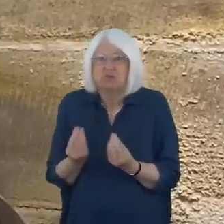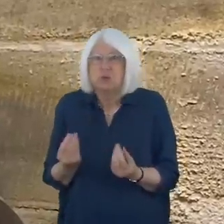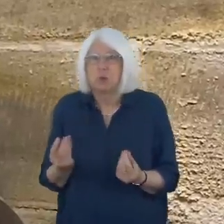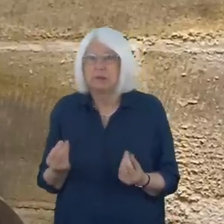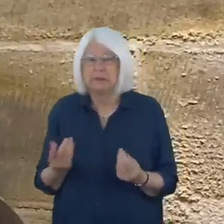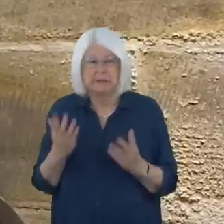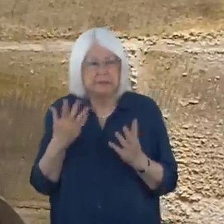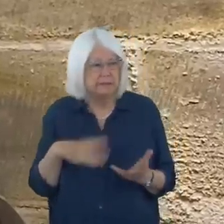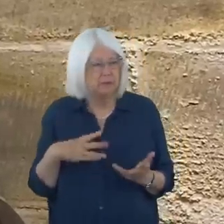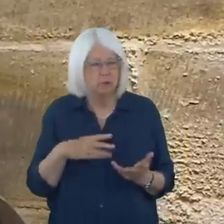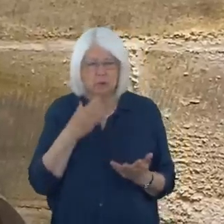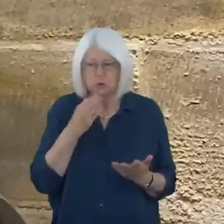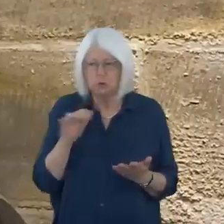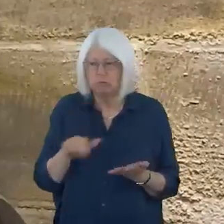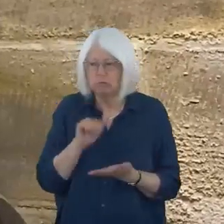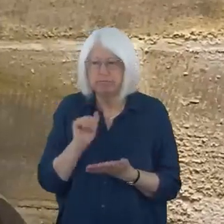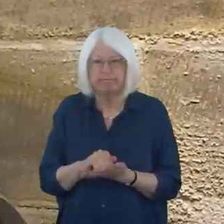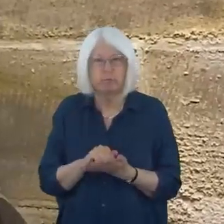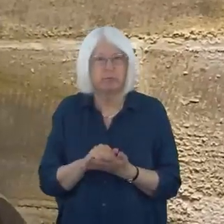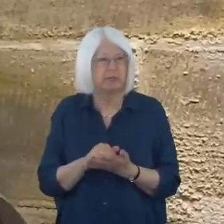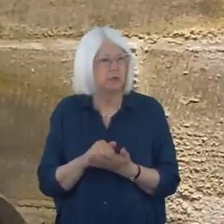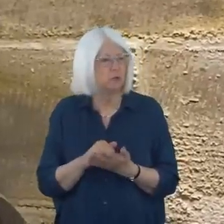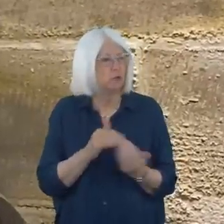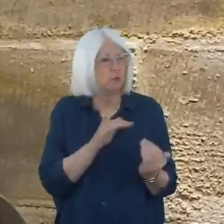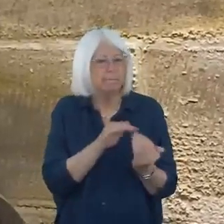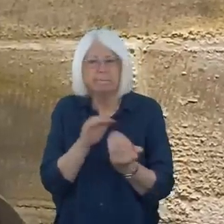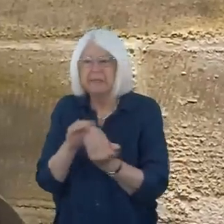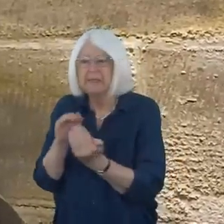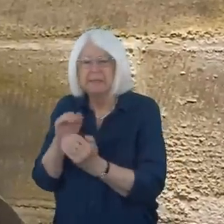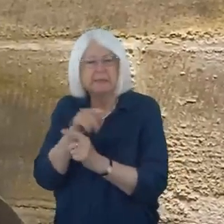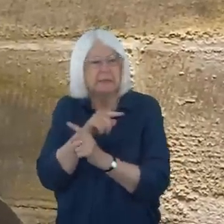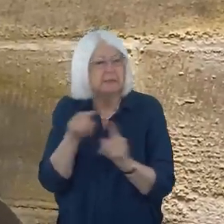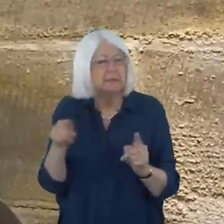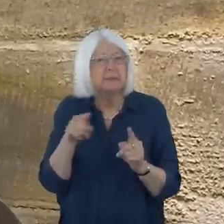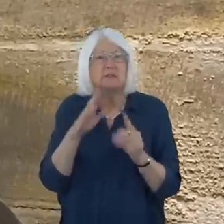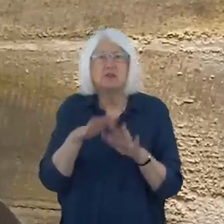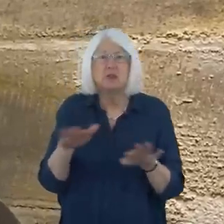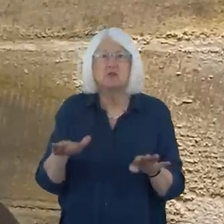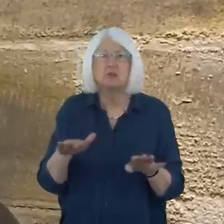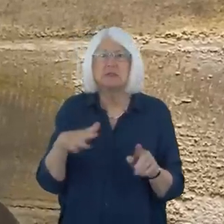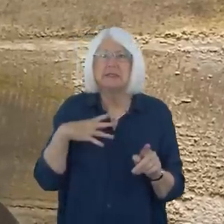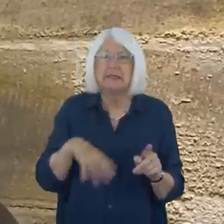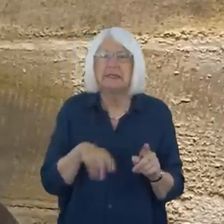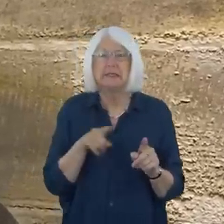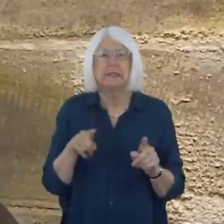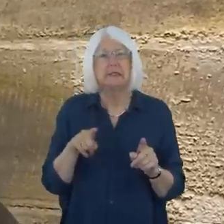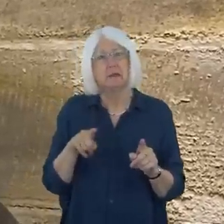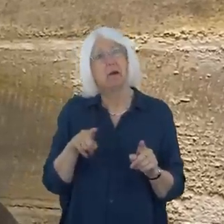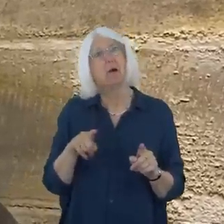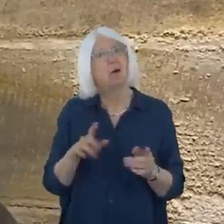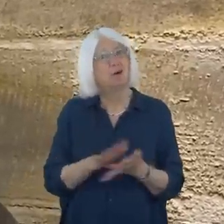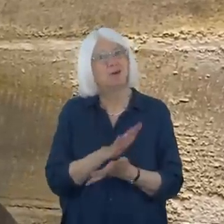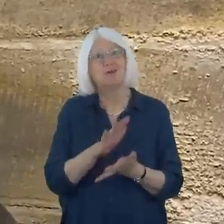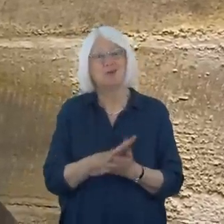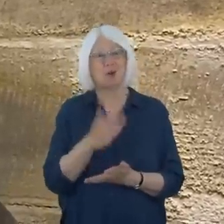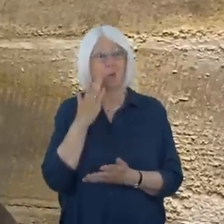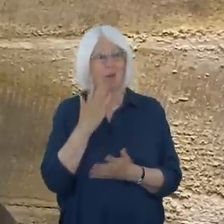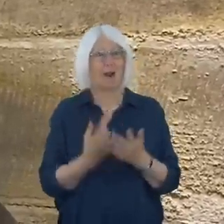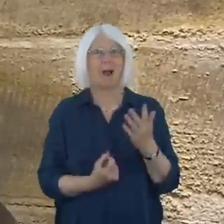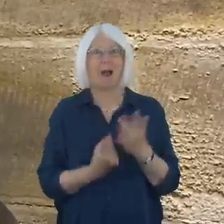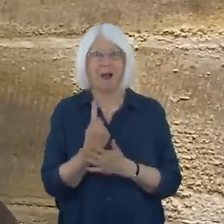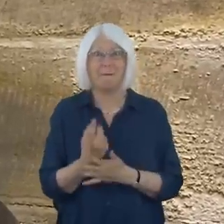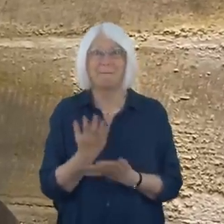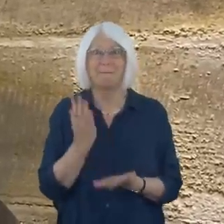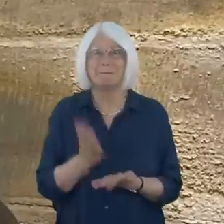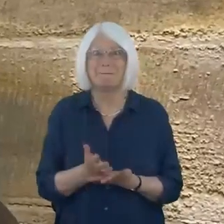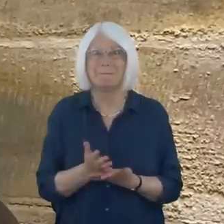to. The joys are when you do manage to pull that off, and when people pull together to